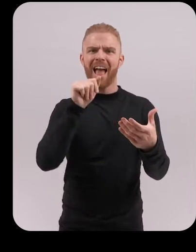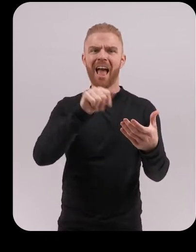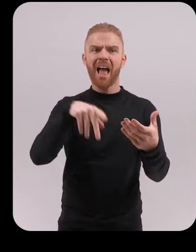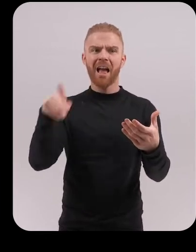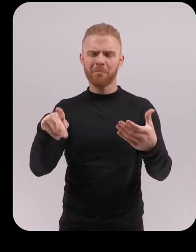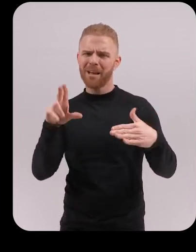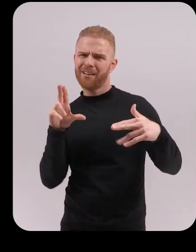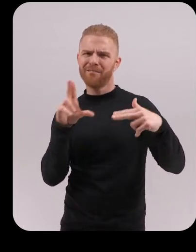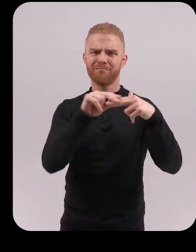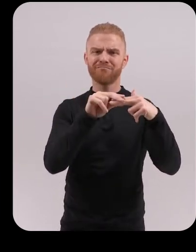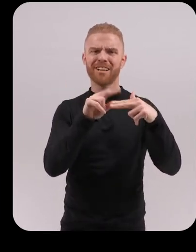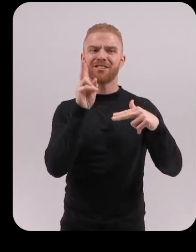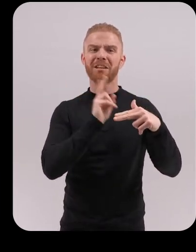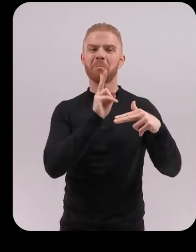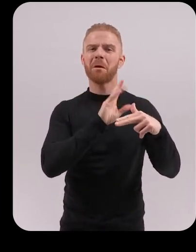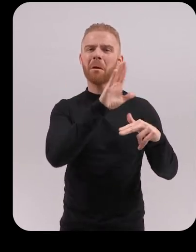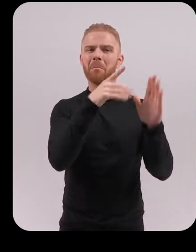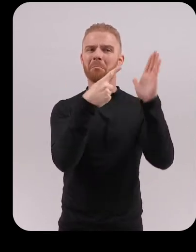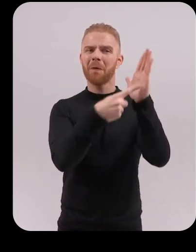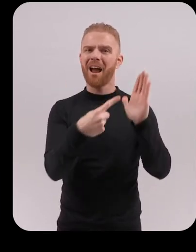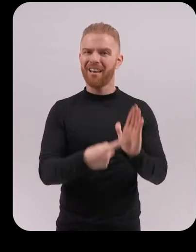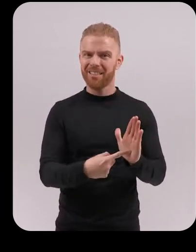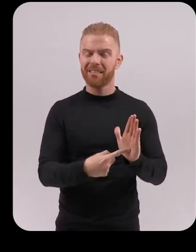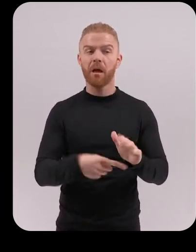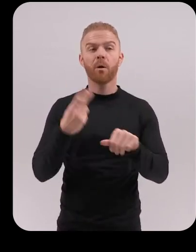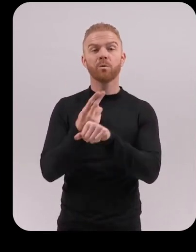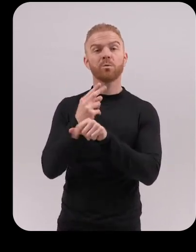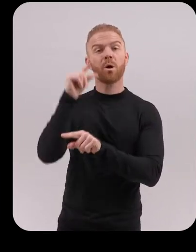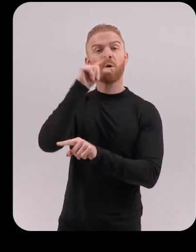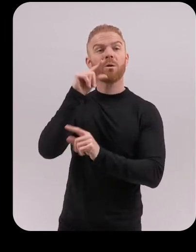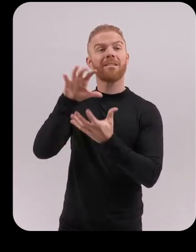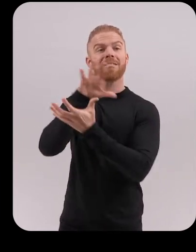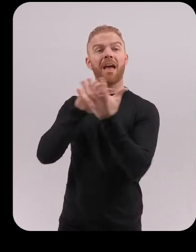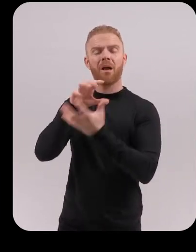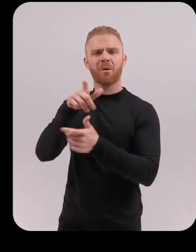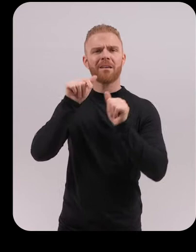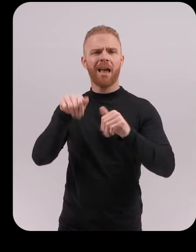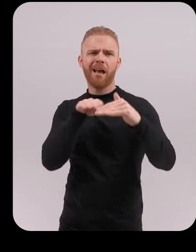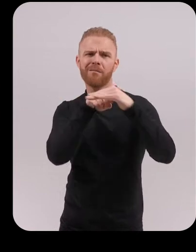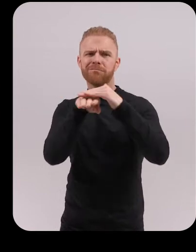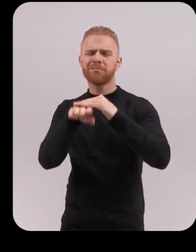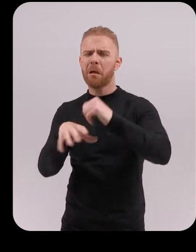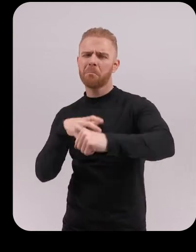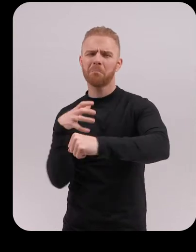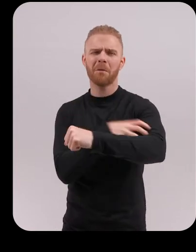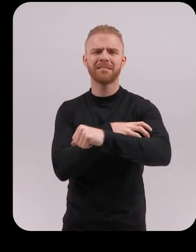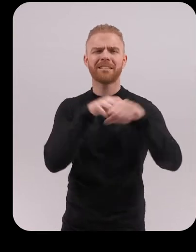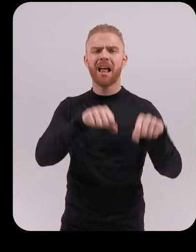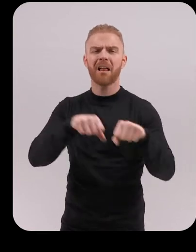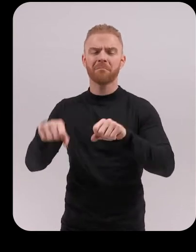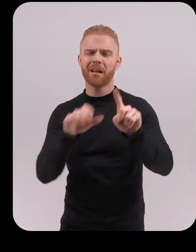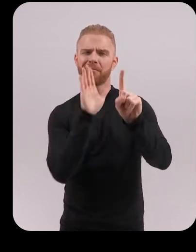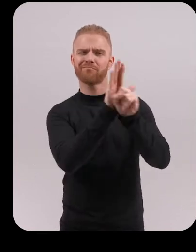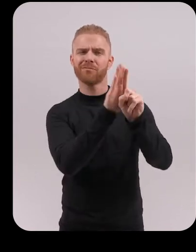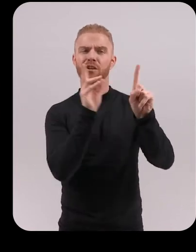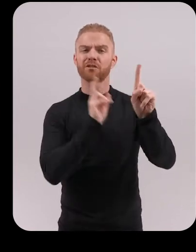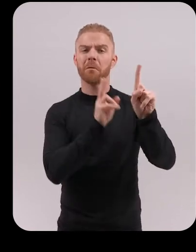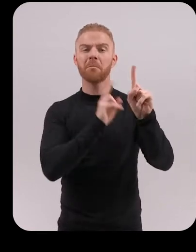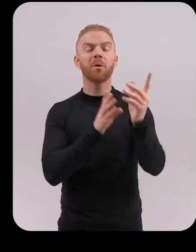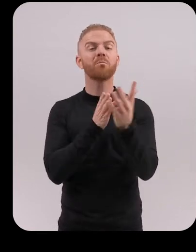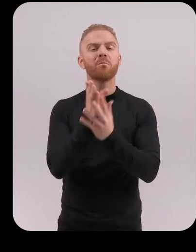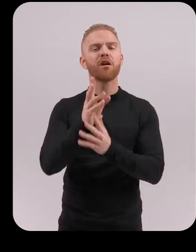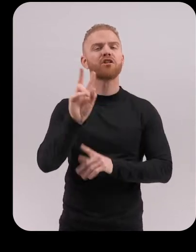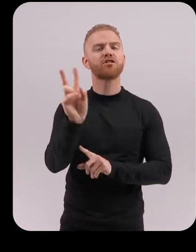app to leverage Gemini models. When using Google Cloud, you can also access the powerful capabilities of